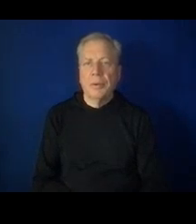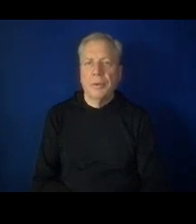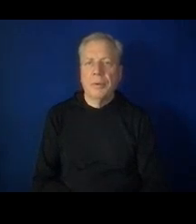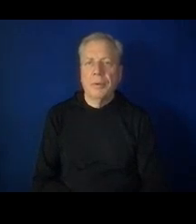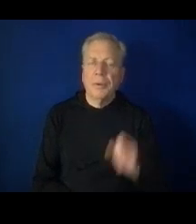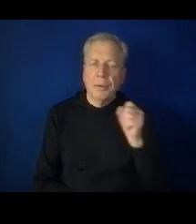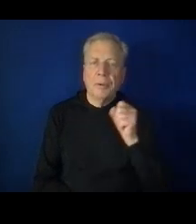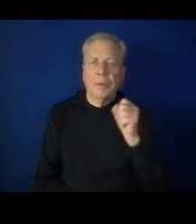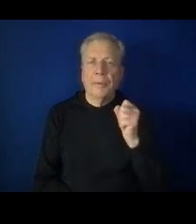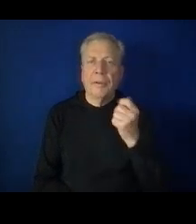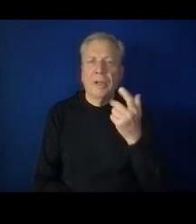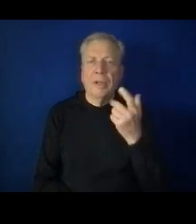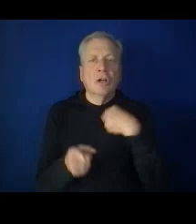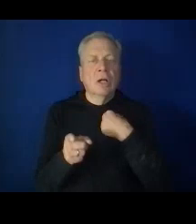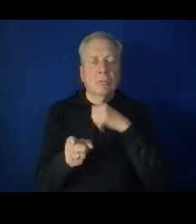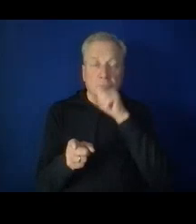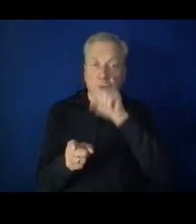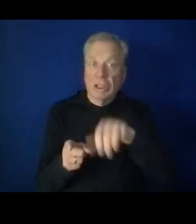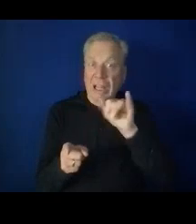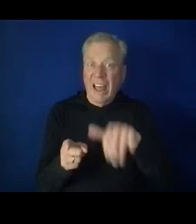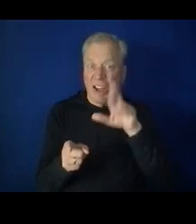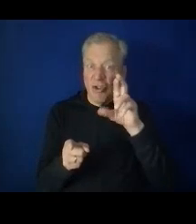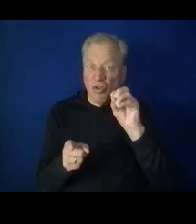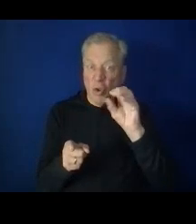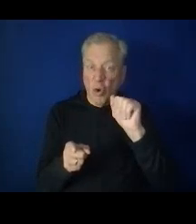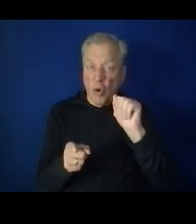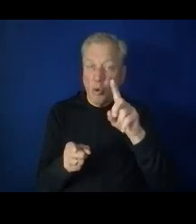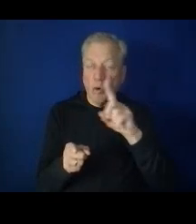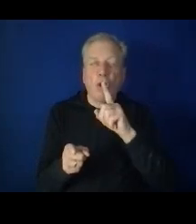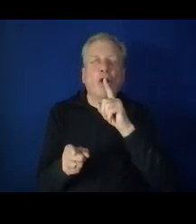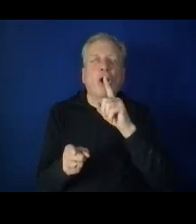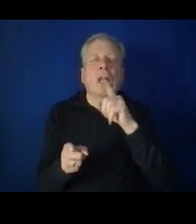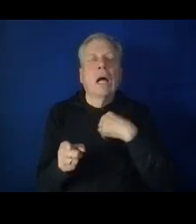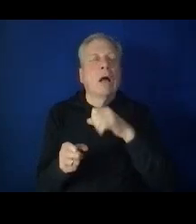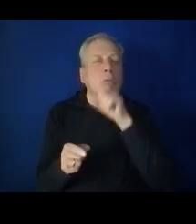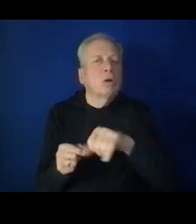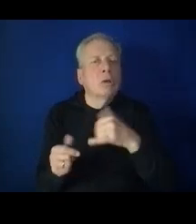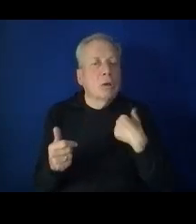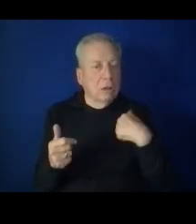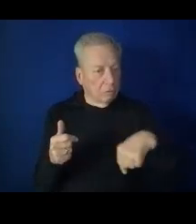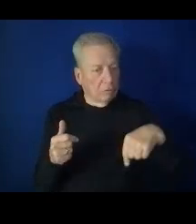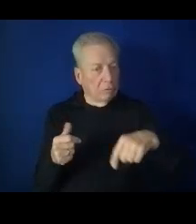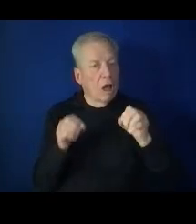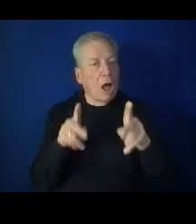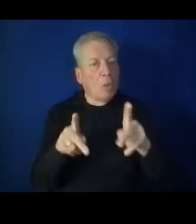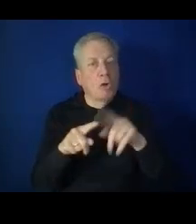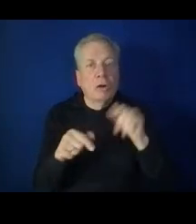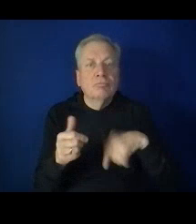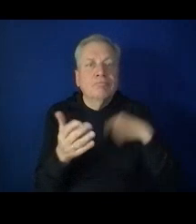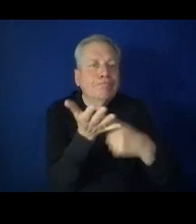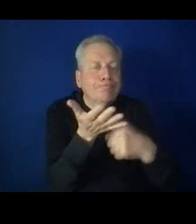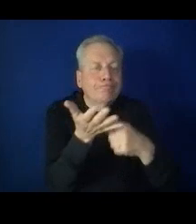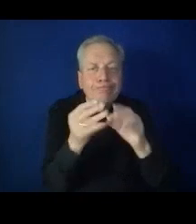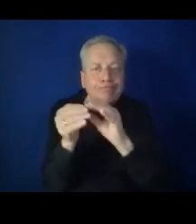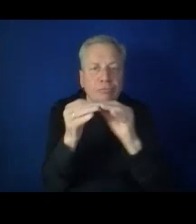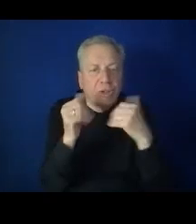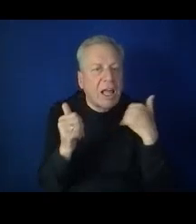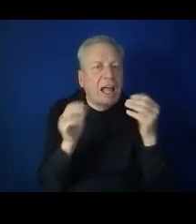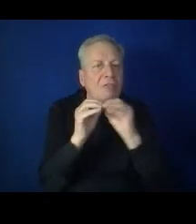Yeah, I love that road. I think as much, I love these opportunities where you can get off the Grand Loop and have a little bit